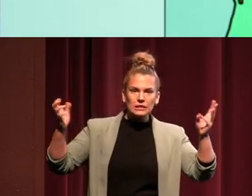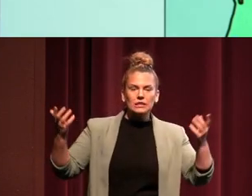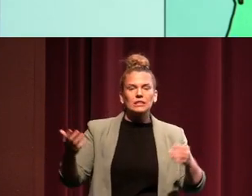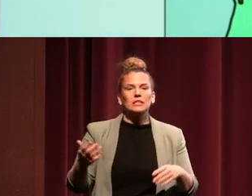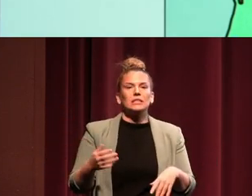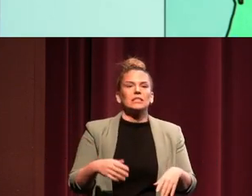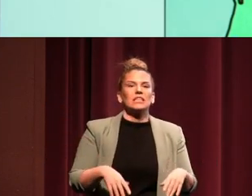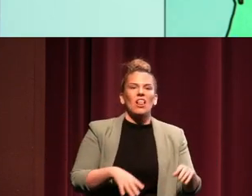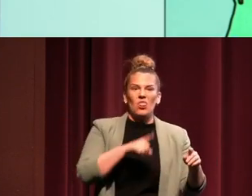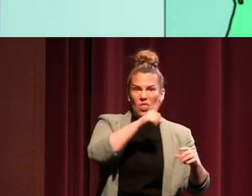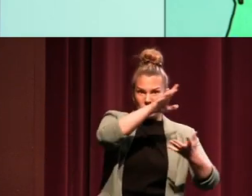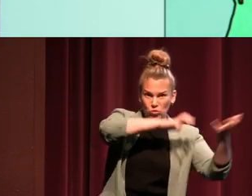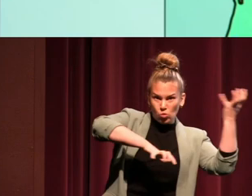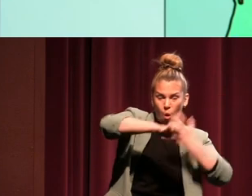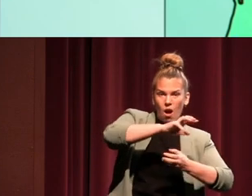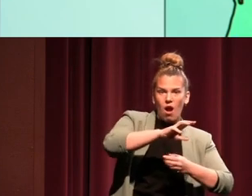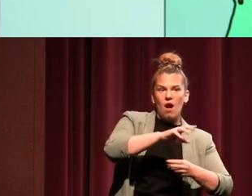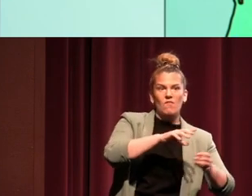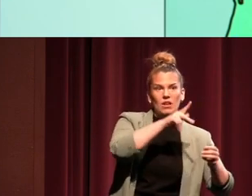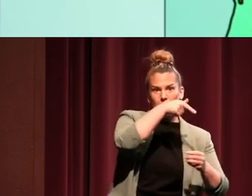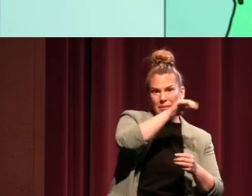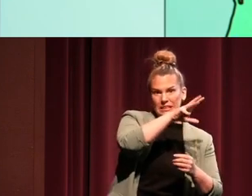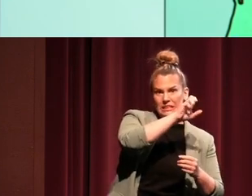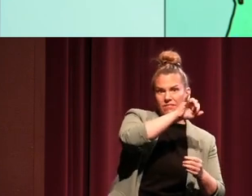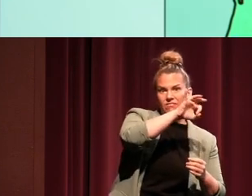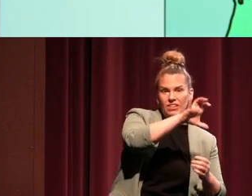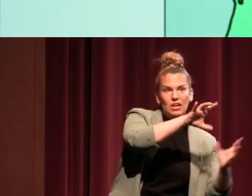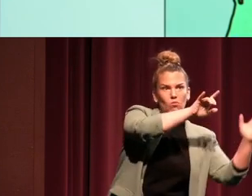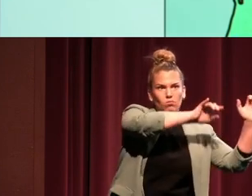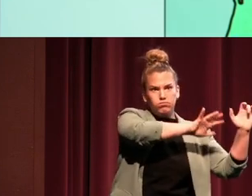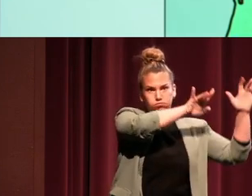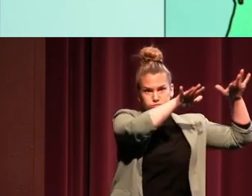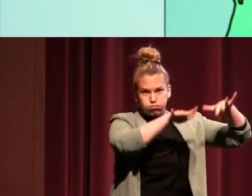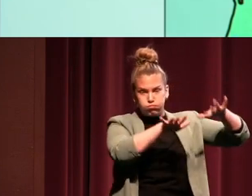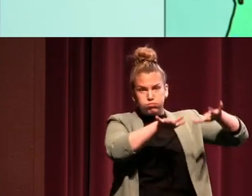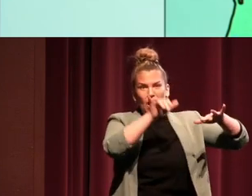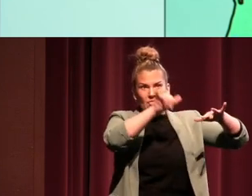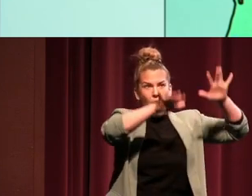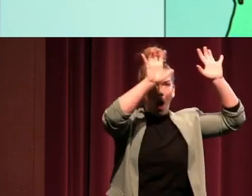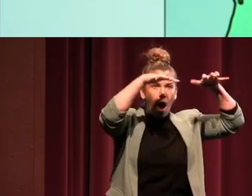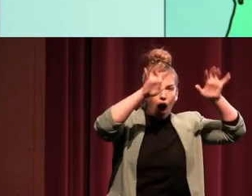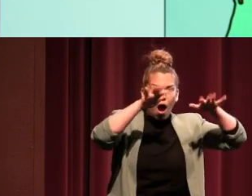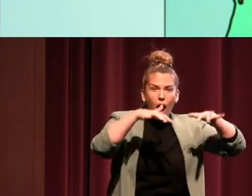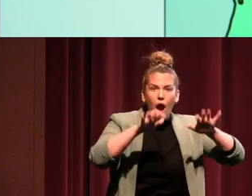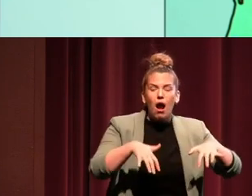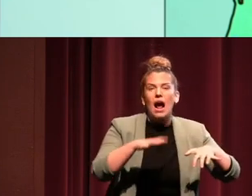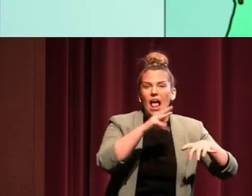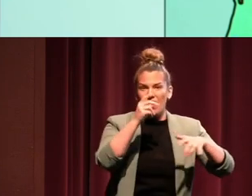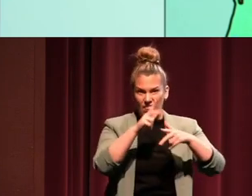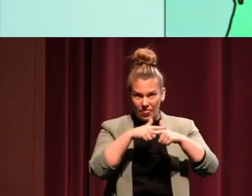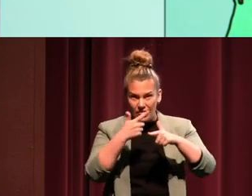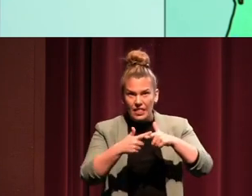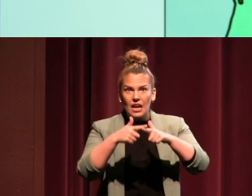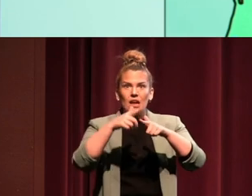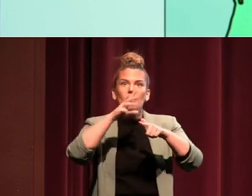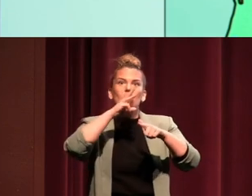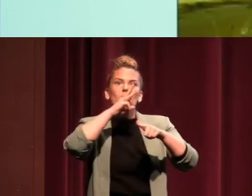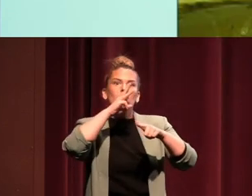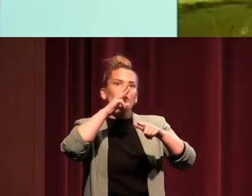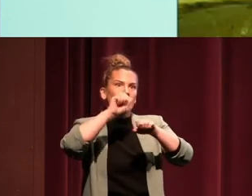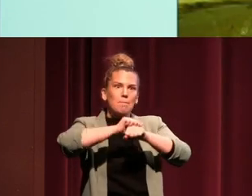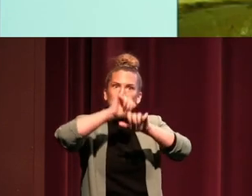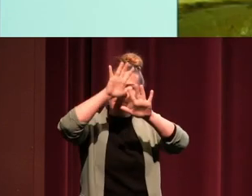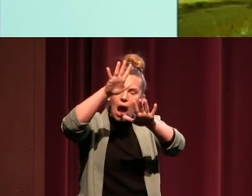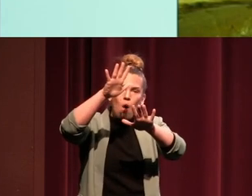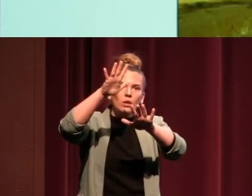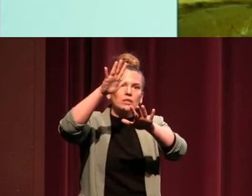Pacific cross over western Oregon, dump a bunch of water, and dump even more as they move up the mountains. There's very little water left to the